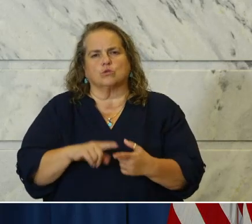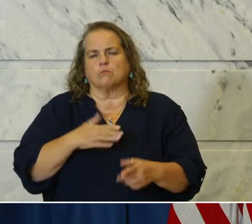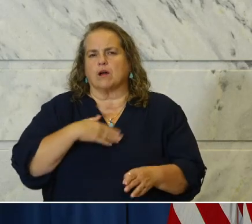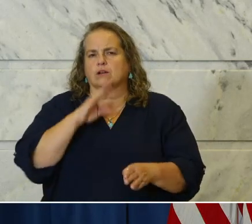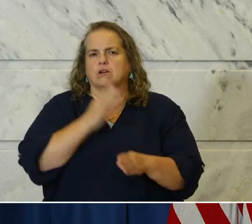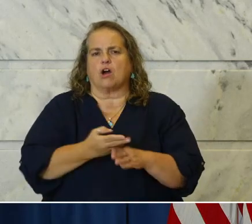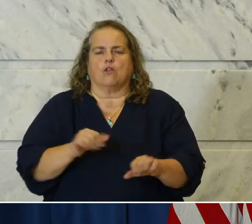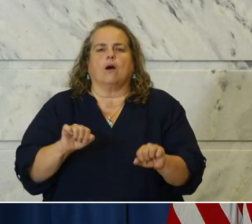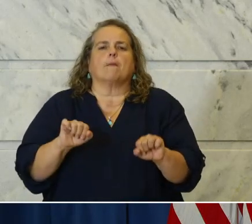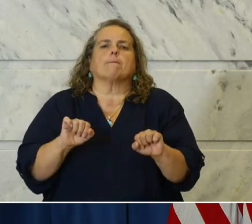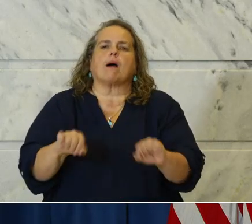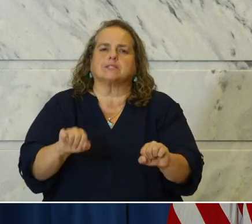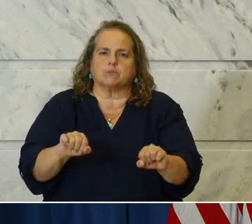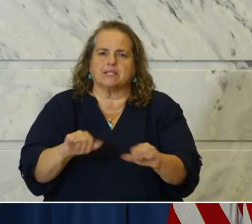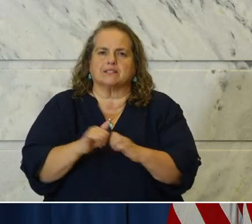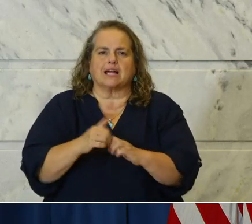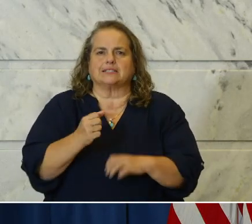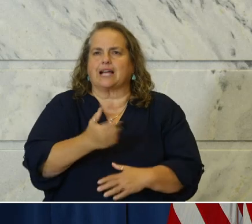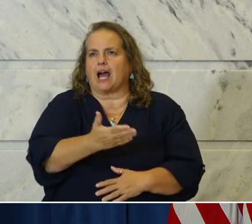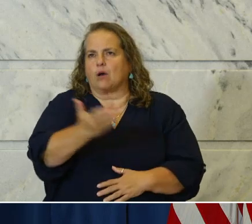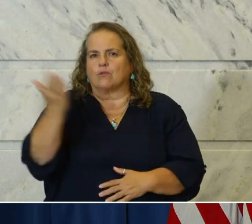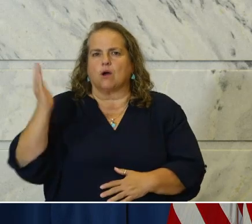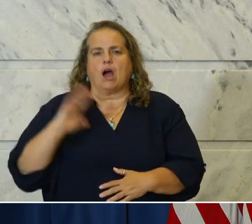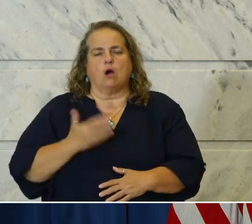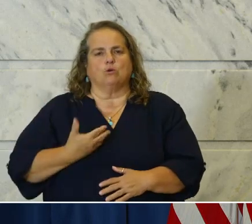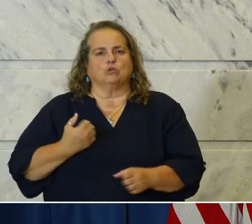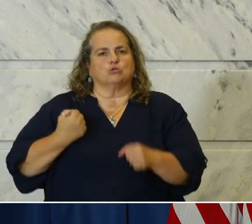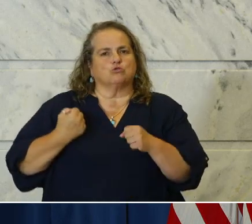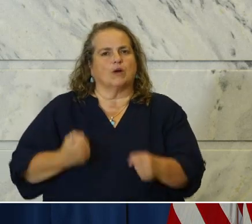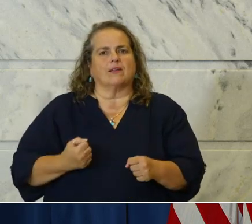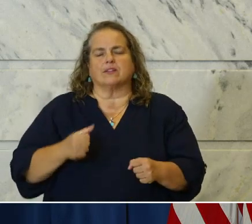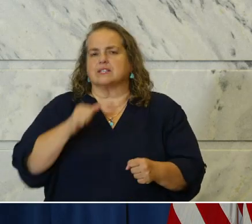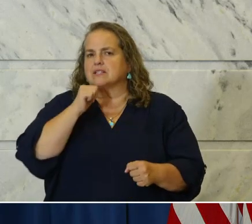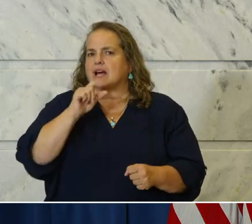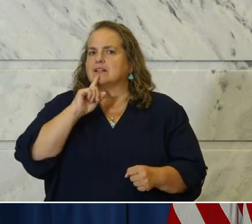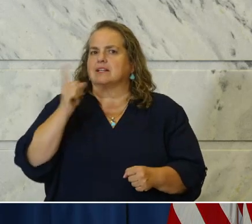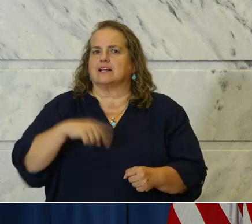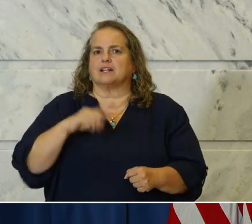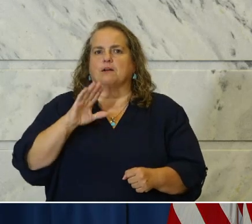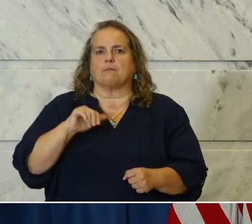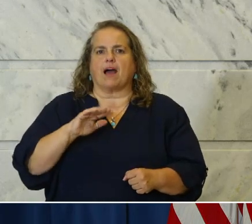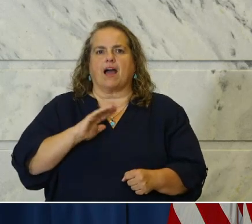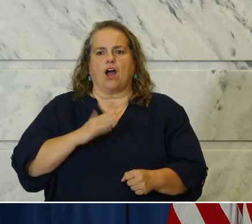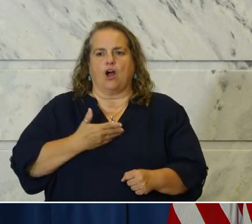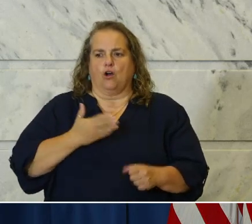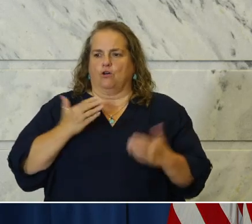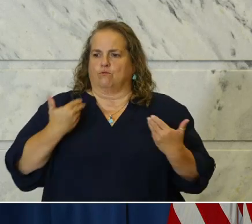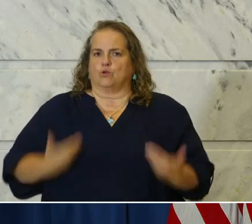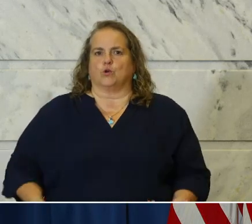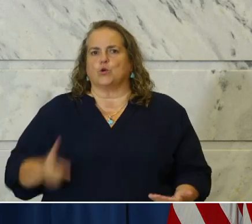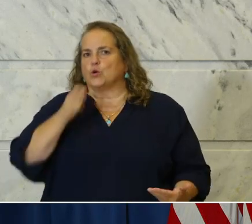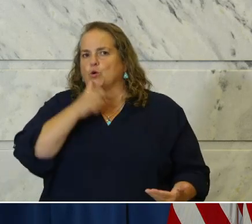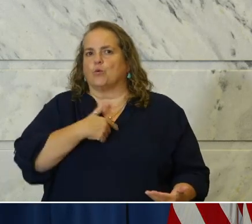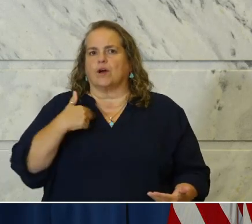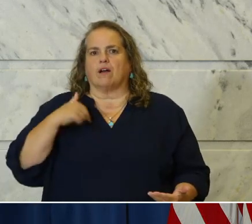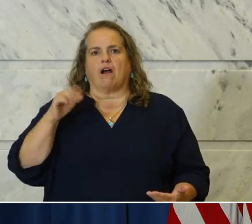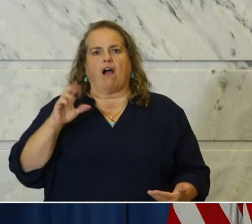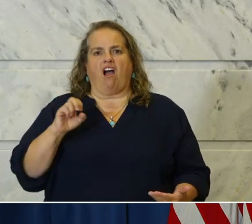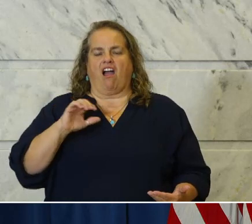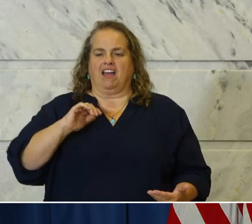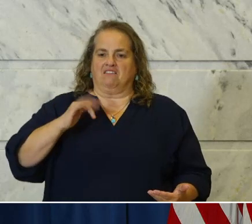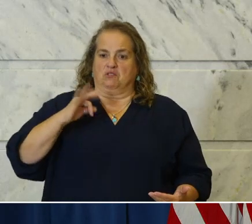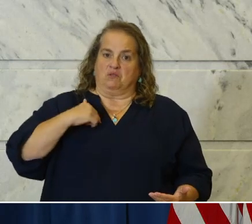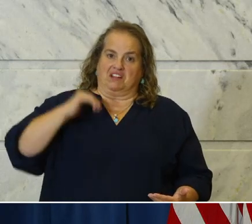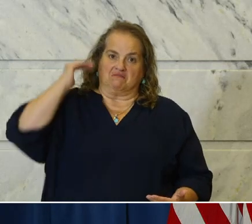the possibilities that are out there, and it shows that our strength is not dictated by our stature. What a